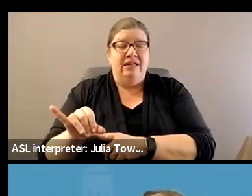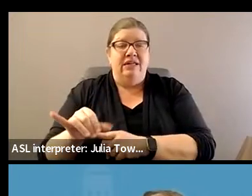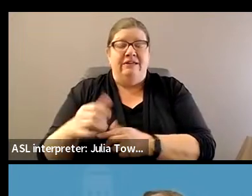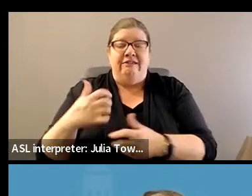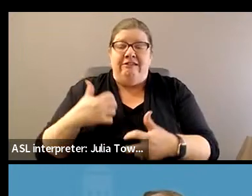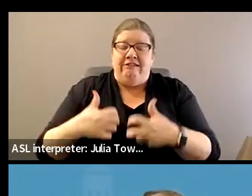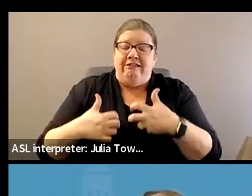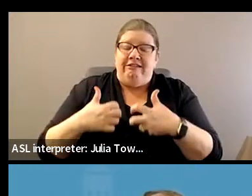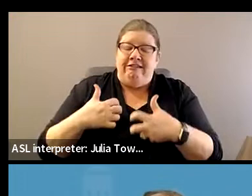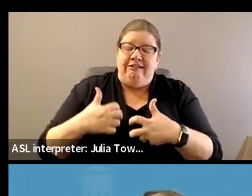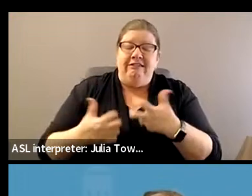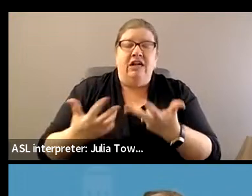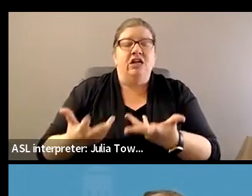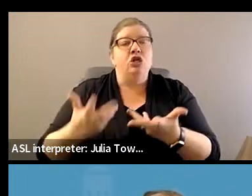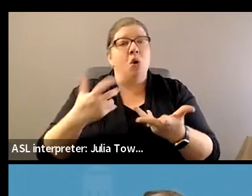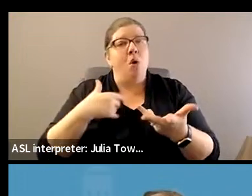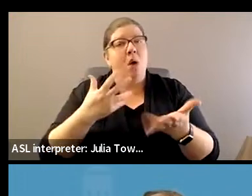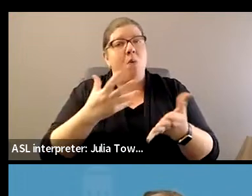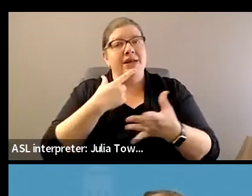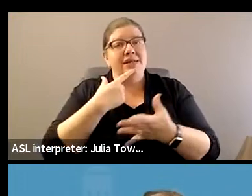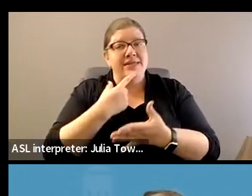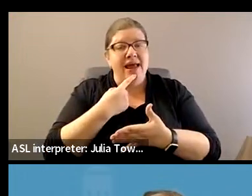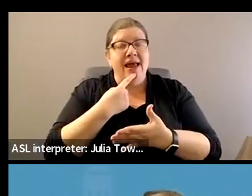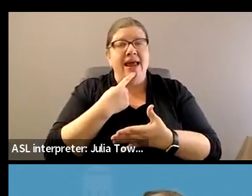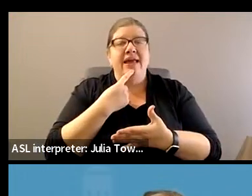so I do want to say